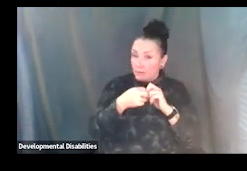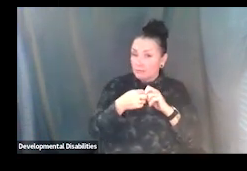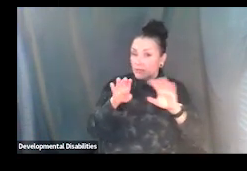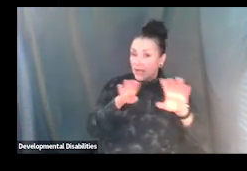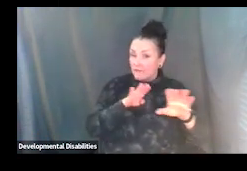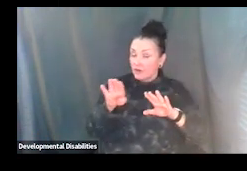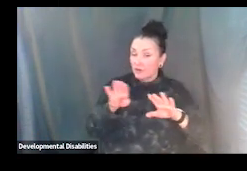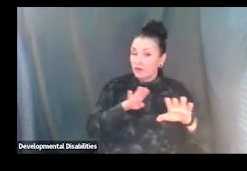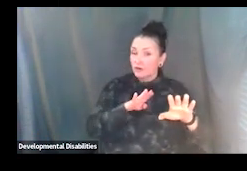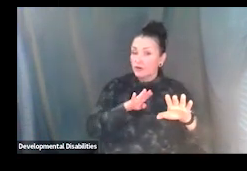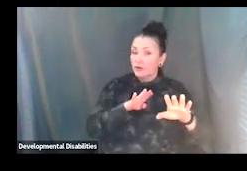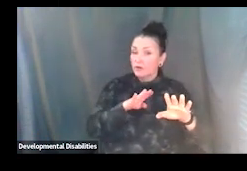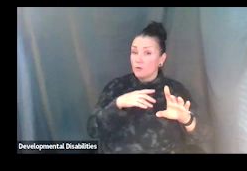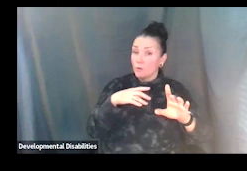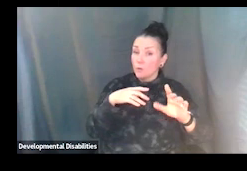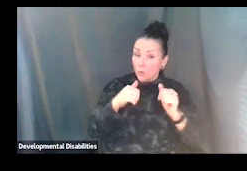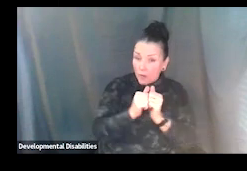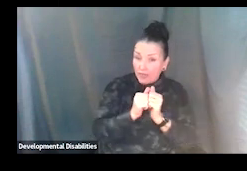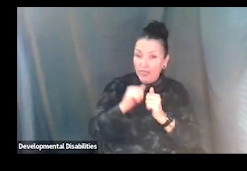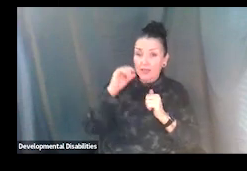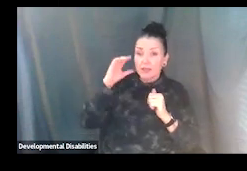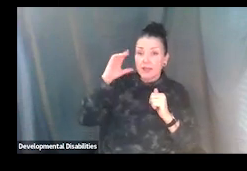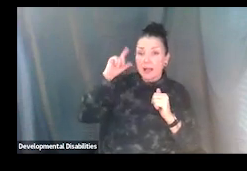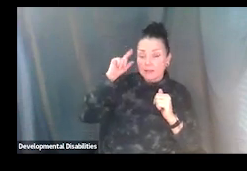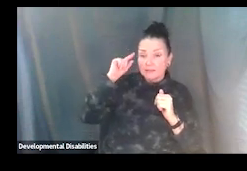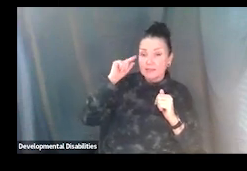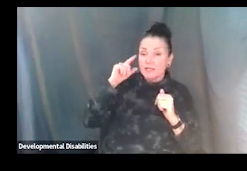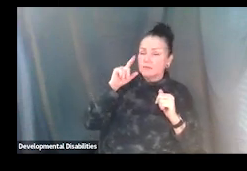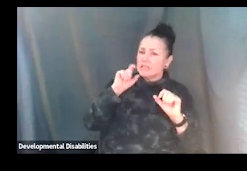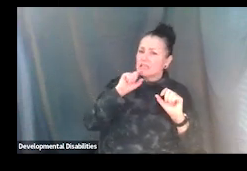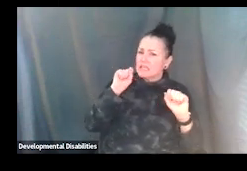for the update. Yeah, methylphenidate in particular.